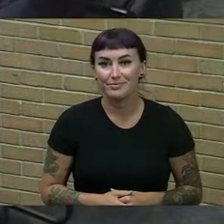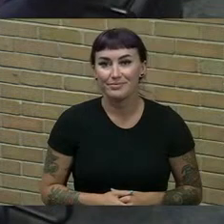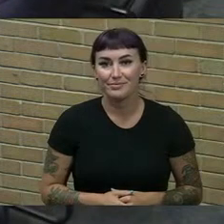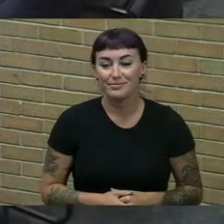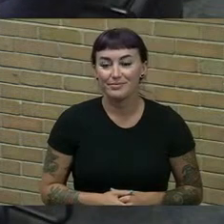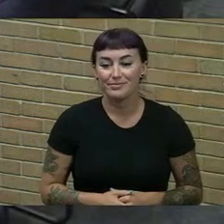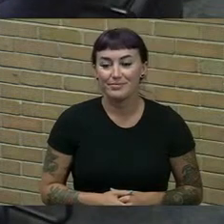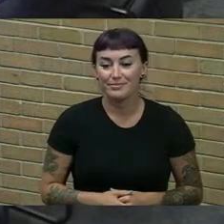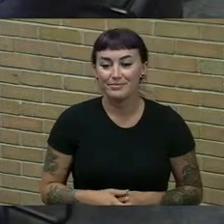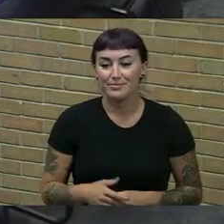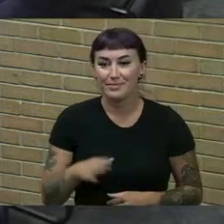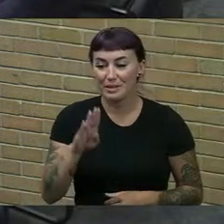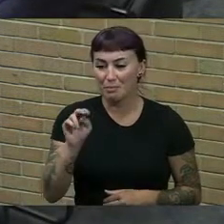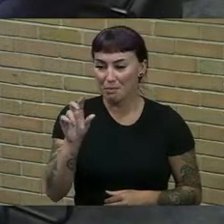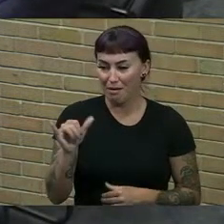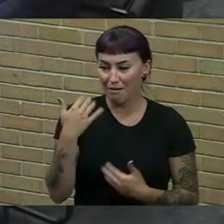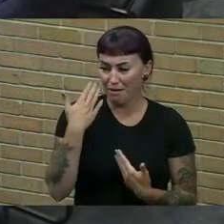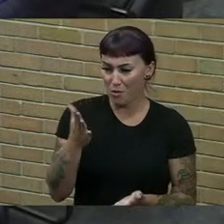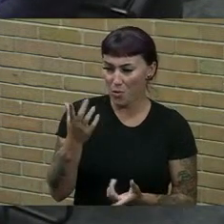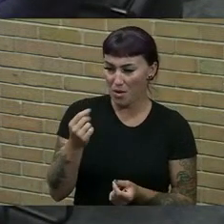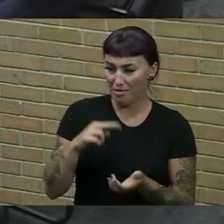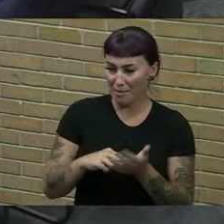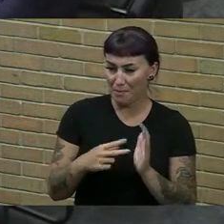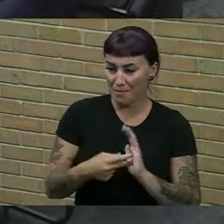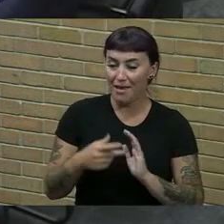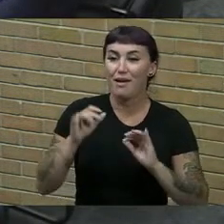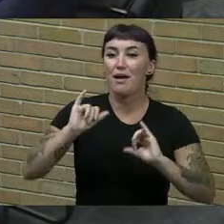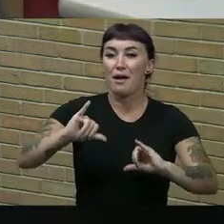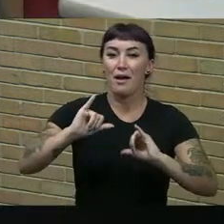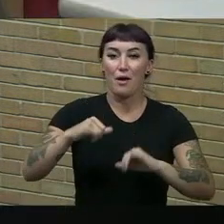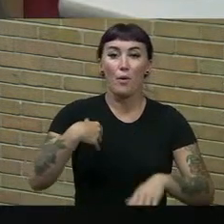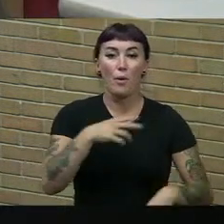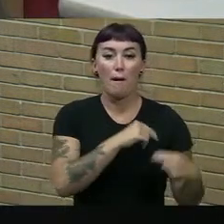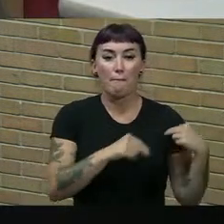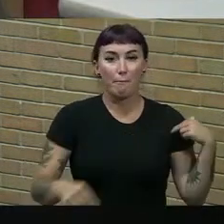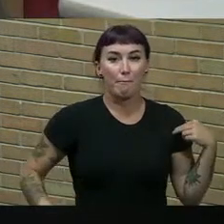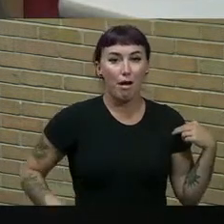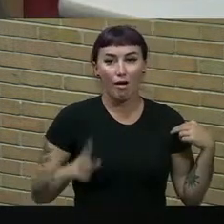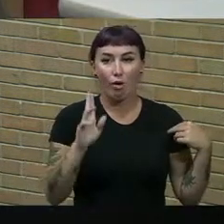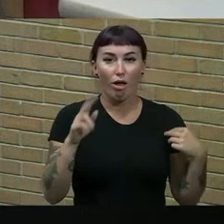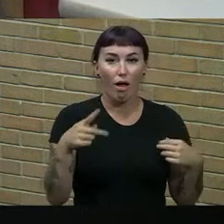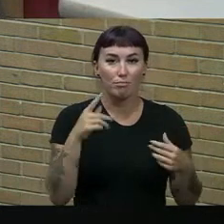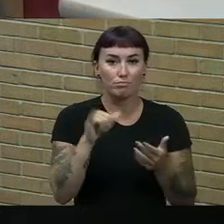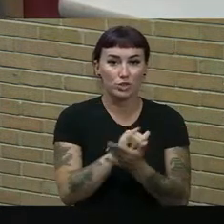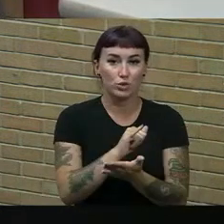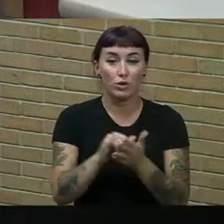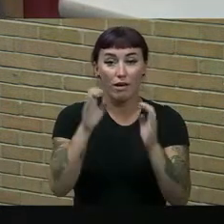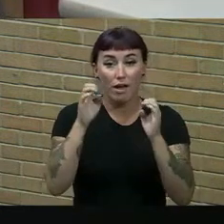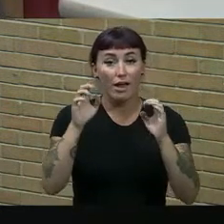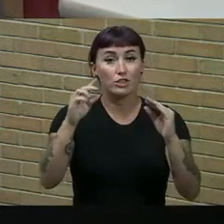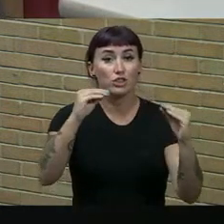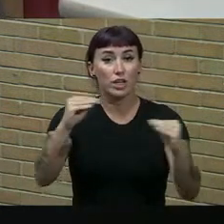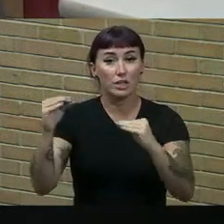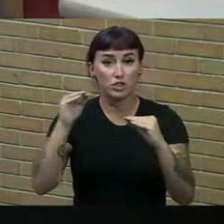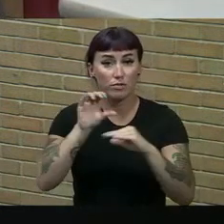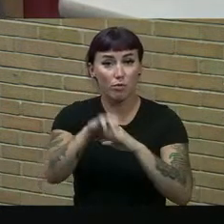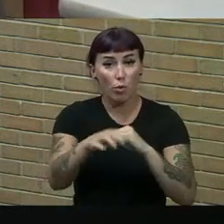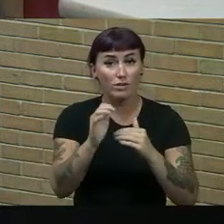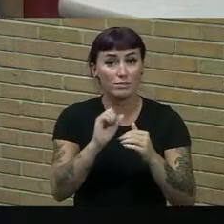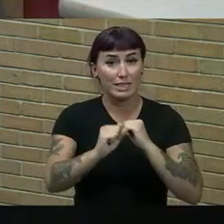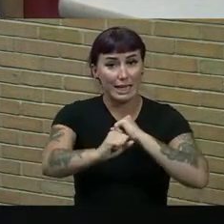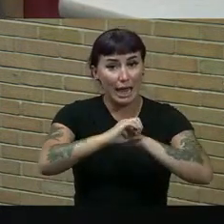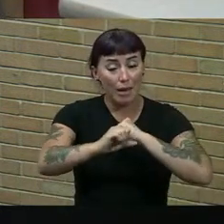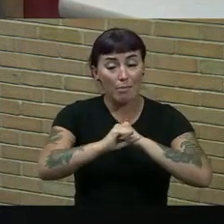Bunny, that's all I got. Buckle Up New York Education Enforcement Campaign was undertaken with 10